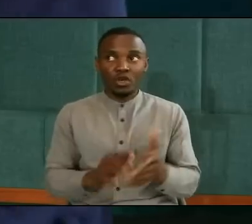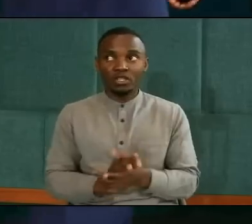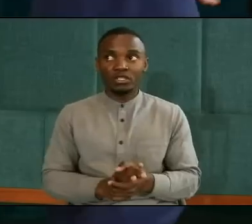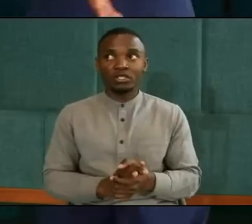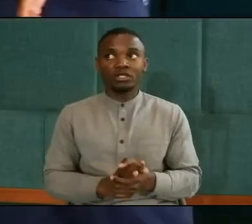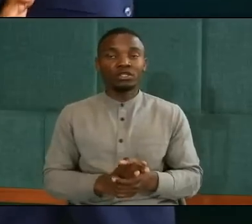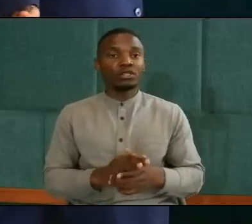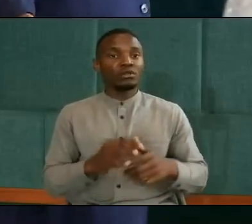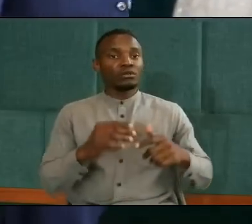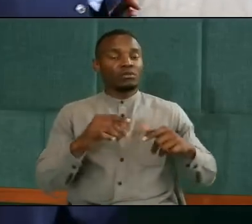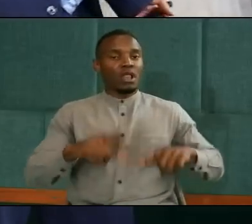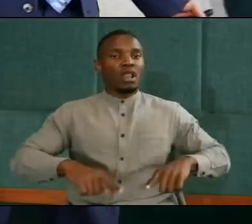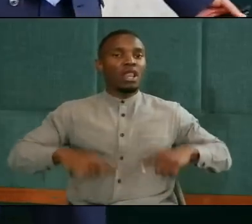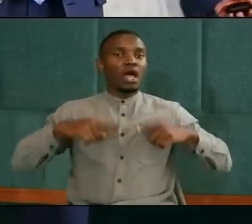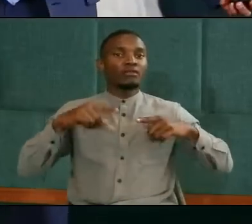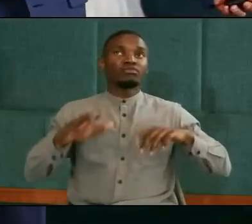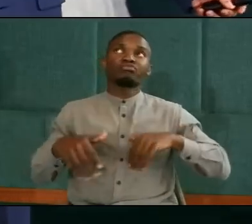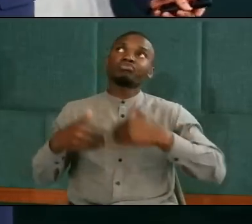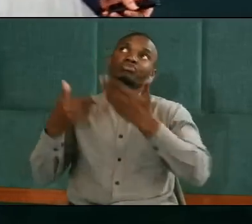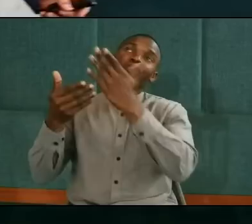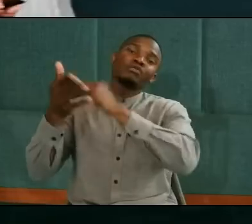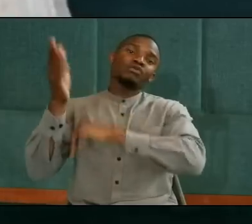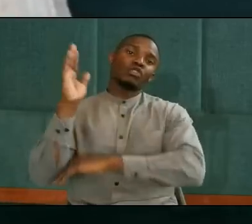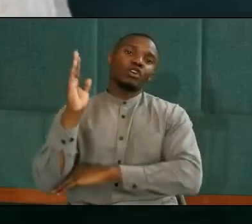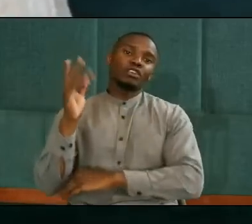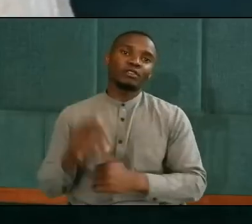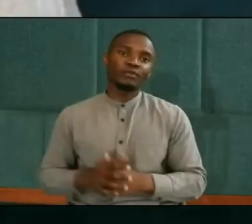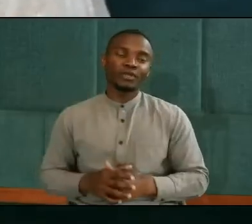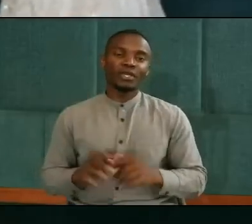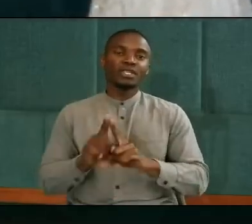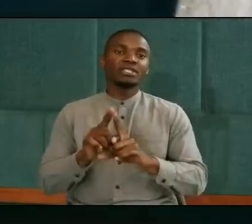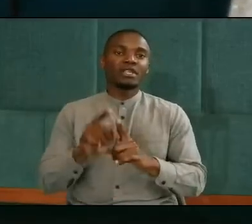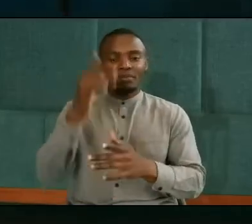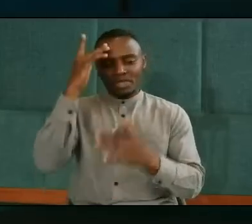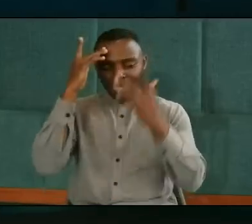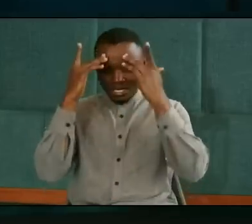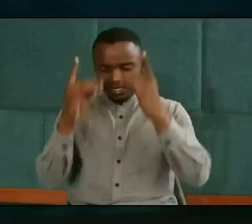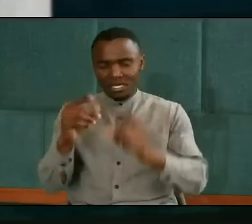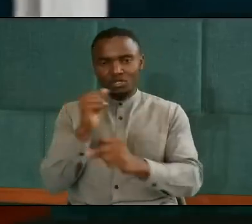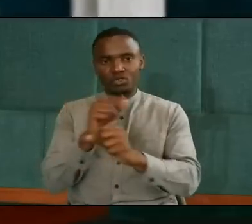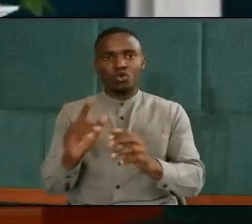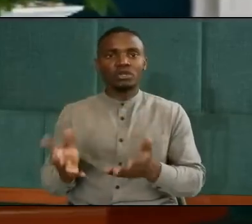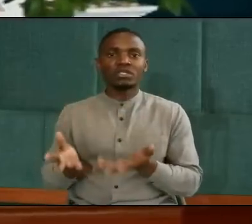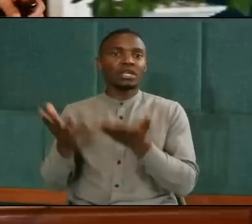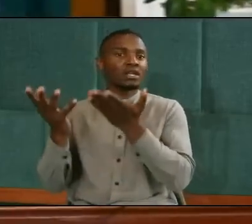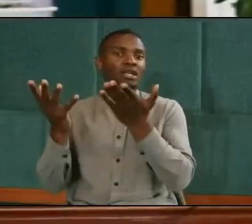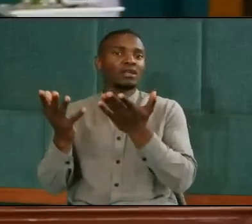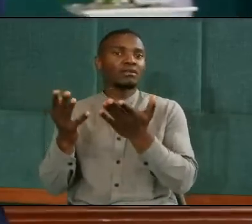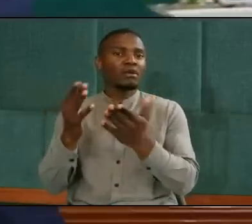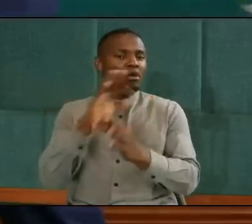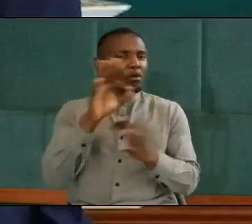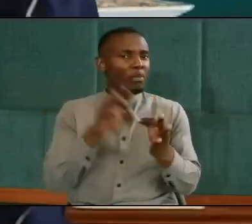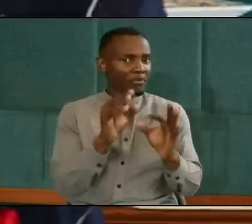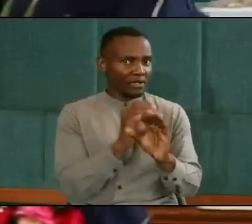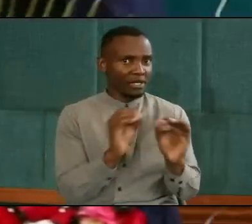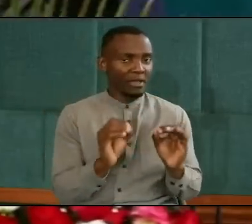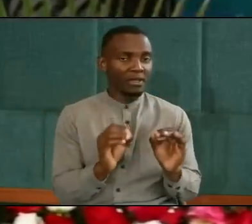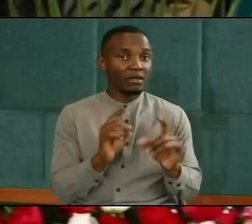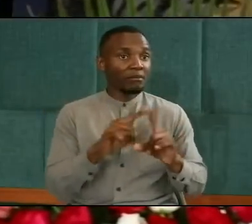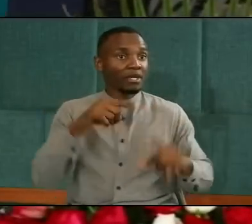to hand over themselves to God. They decide to surrender. They're not perfect, but they say,